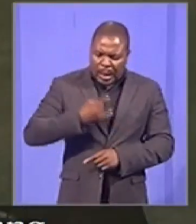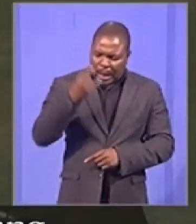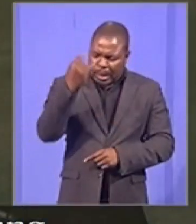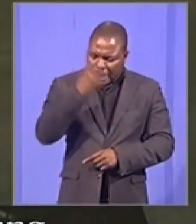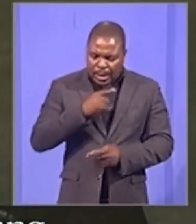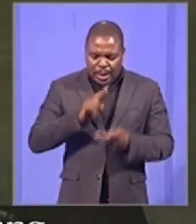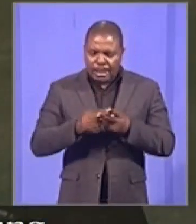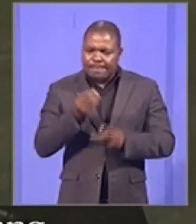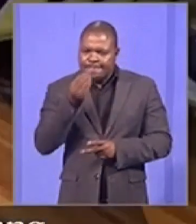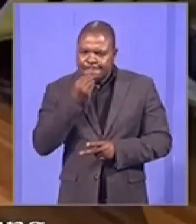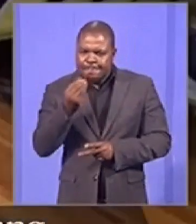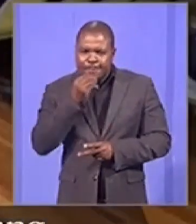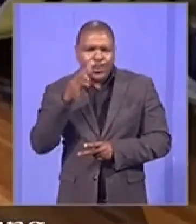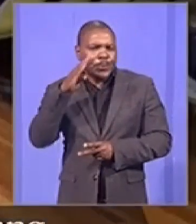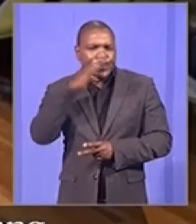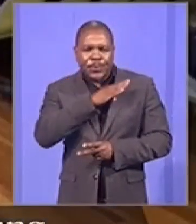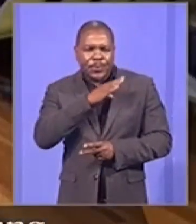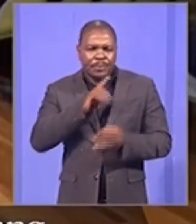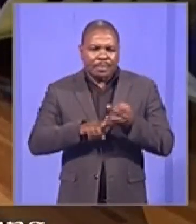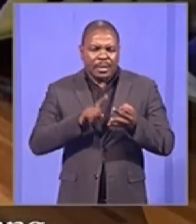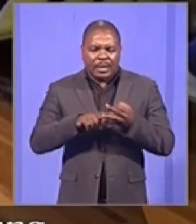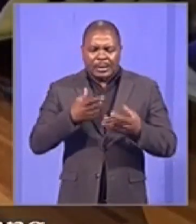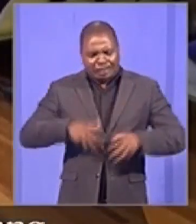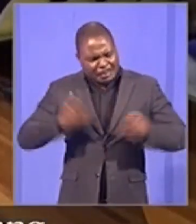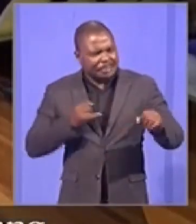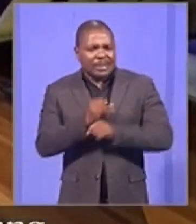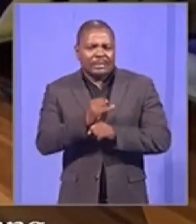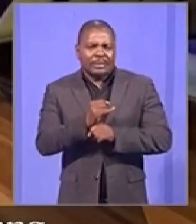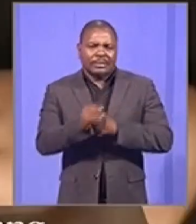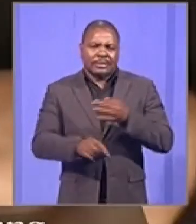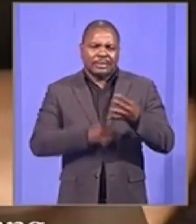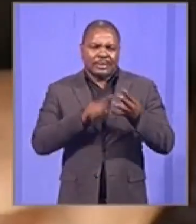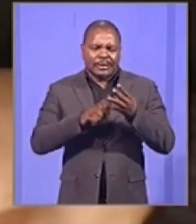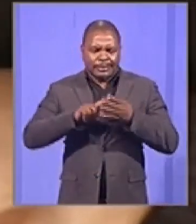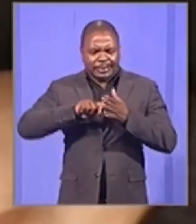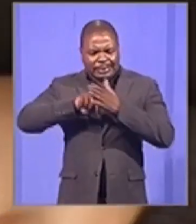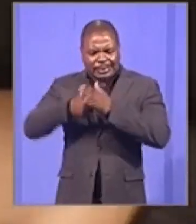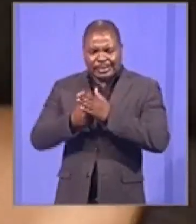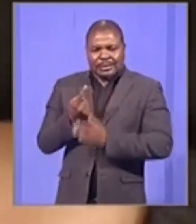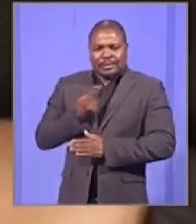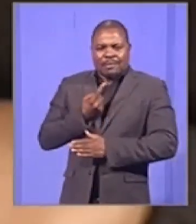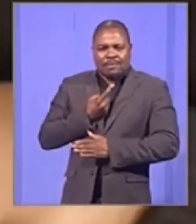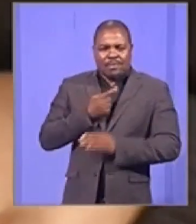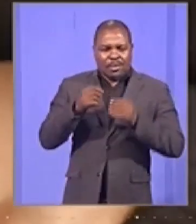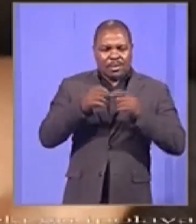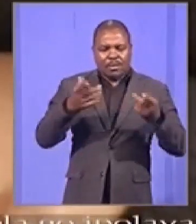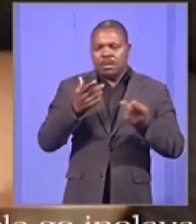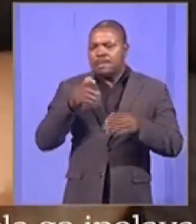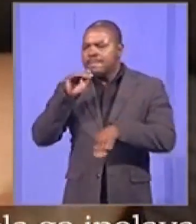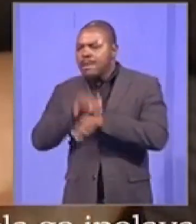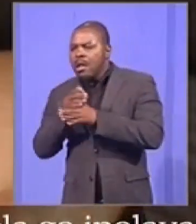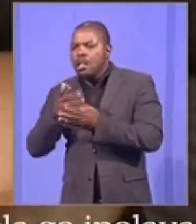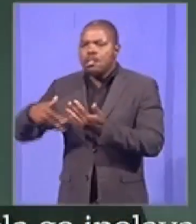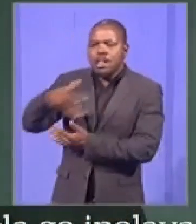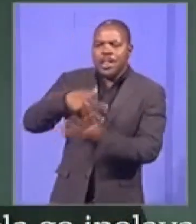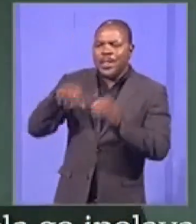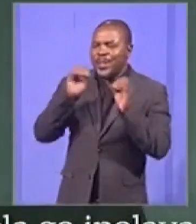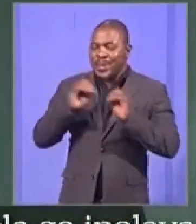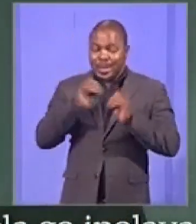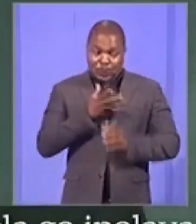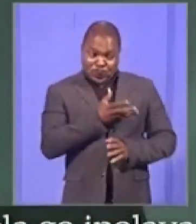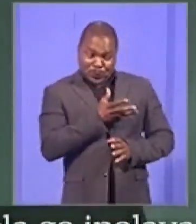sa ja, o fela pelo, o te tswaletse, ga a sa kopana le ditšhomi tsa gage. Matshwao